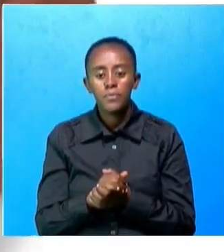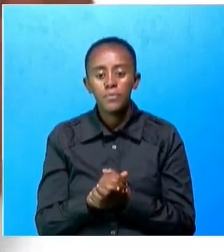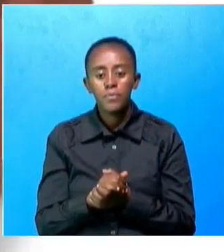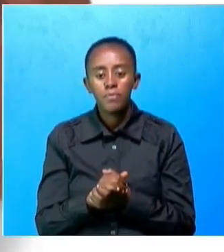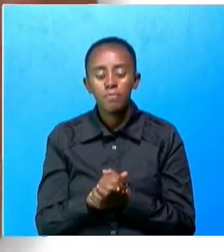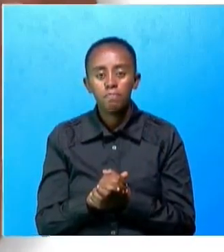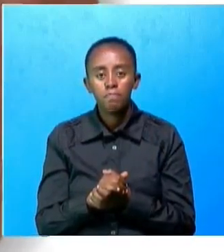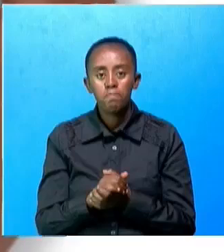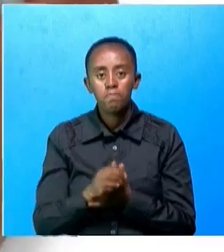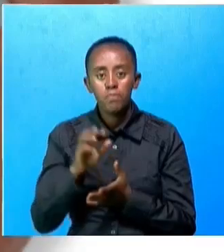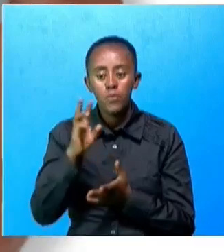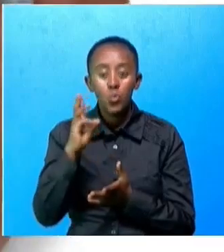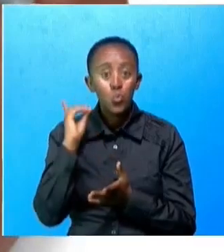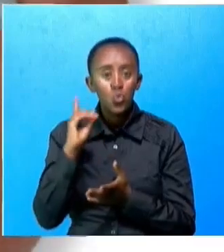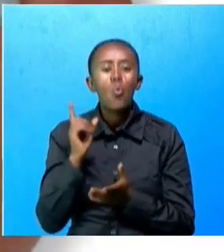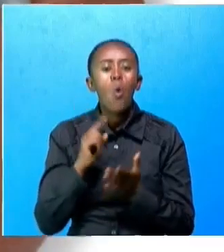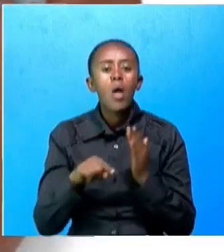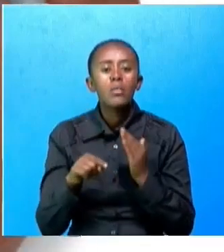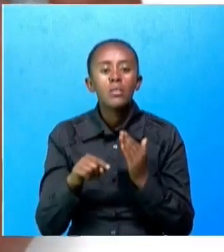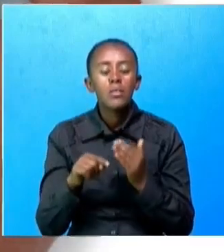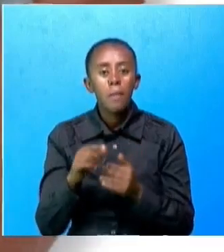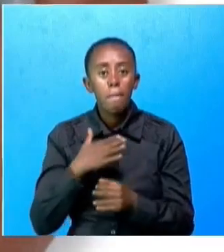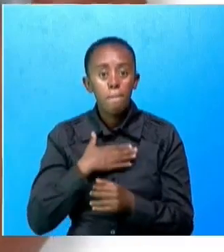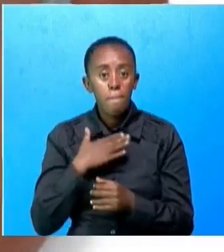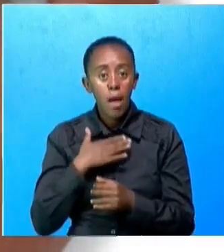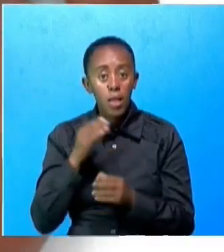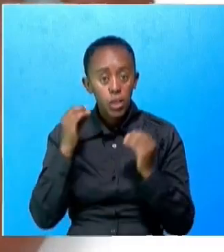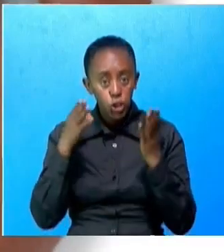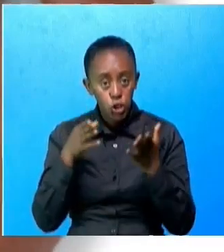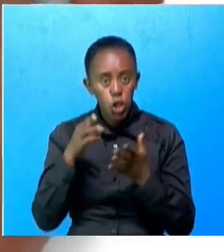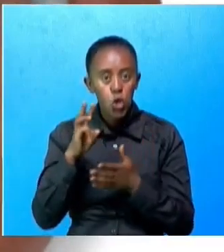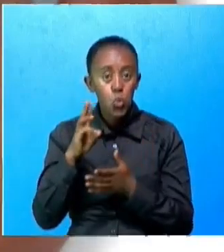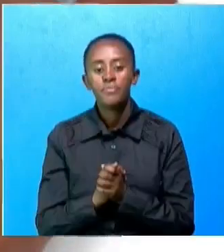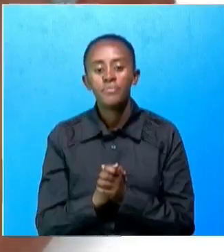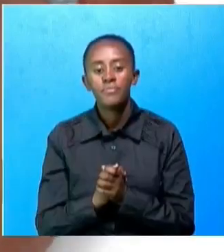would what? My teacher would,